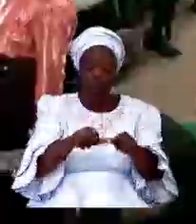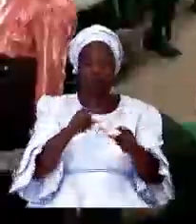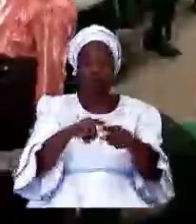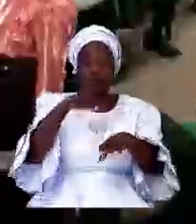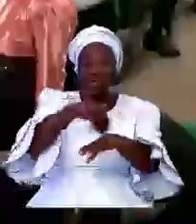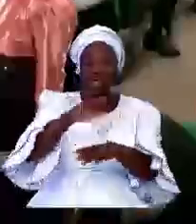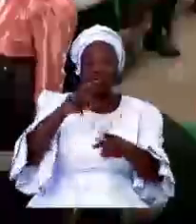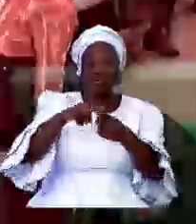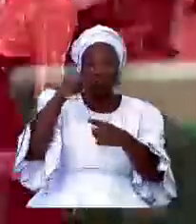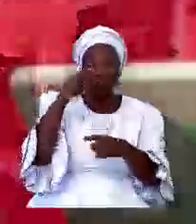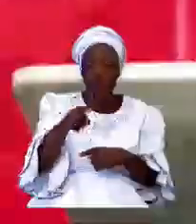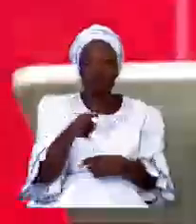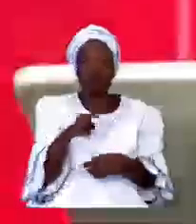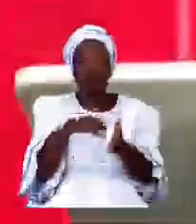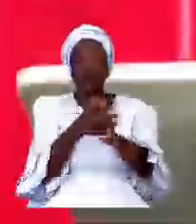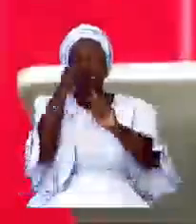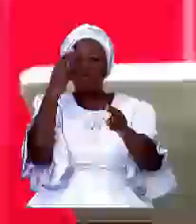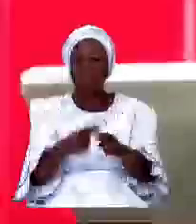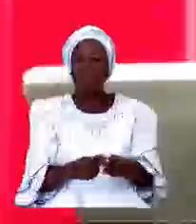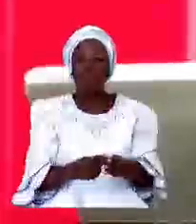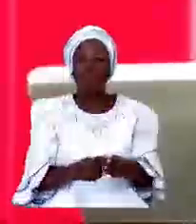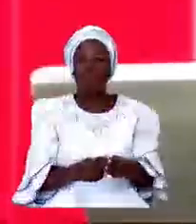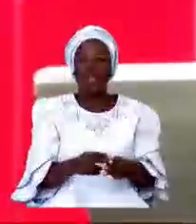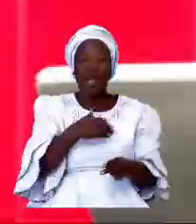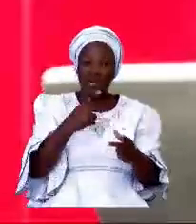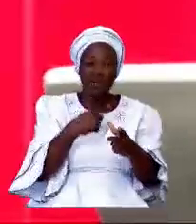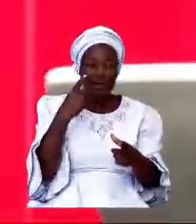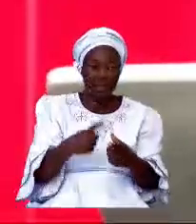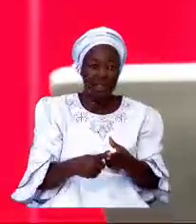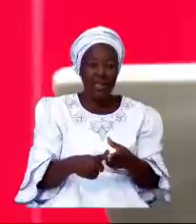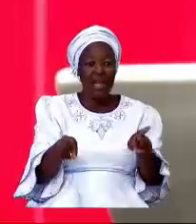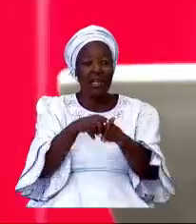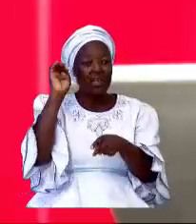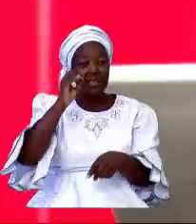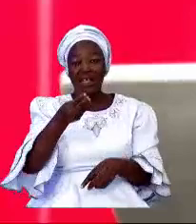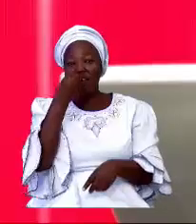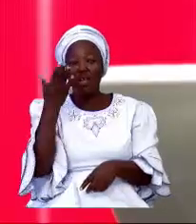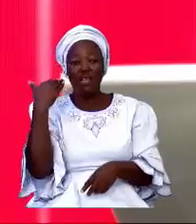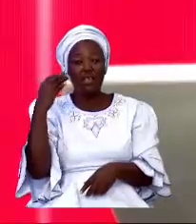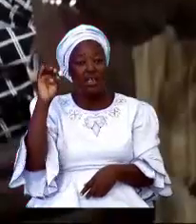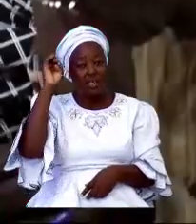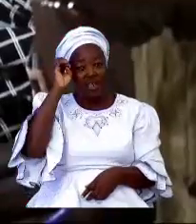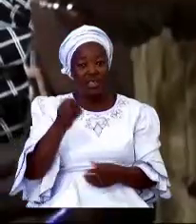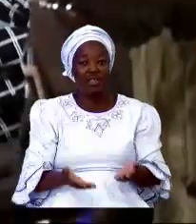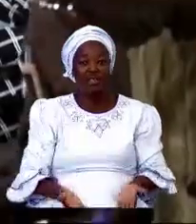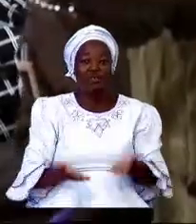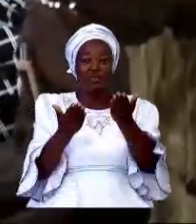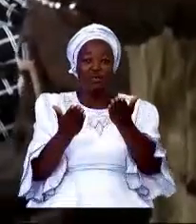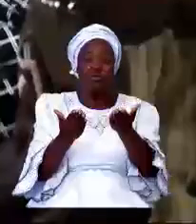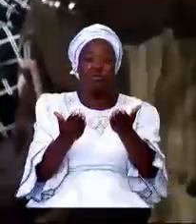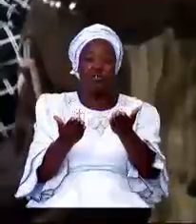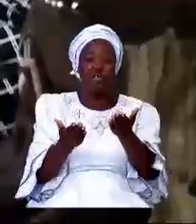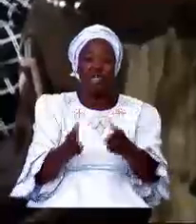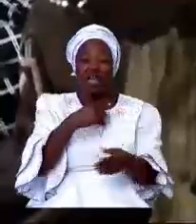drink enough, the Lord will keep on sending unto you. And then as